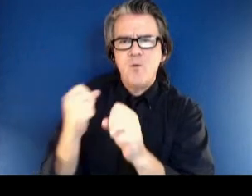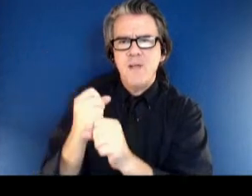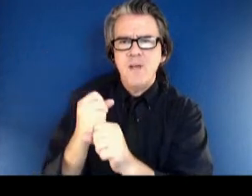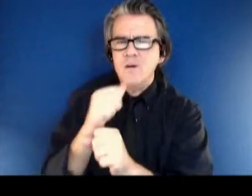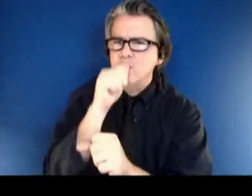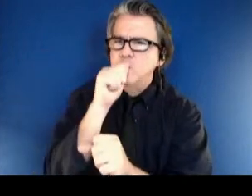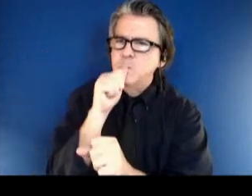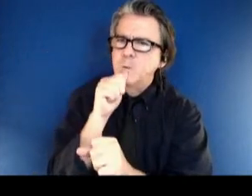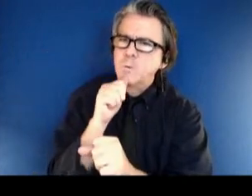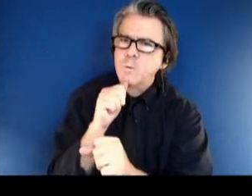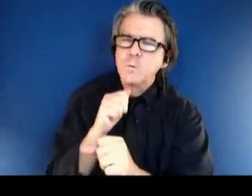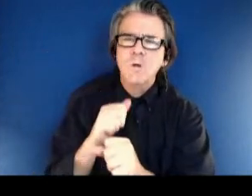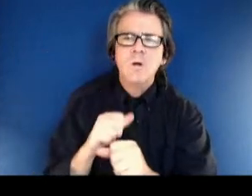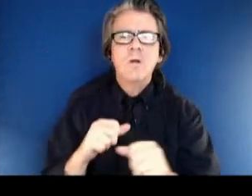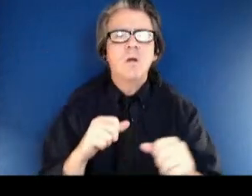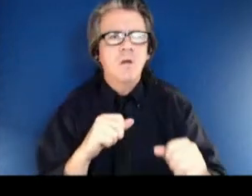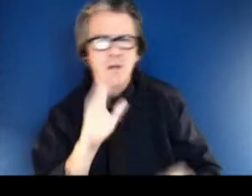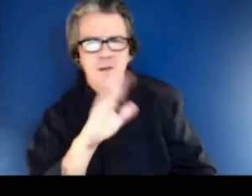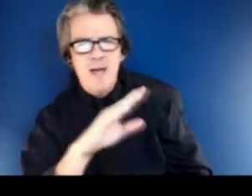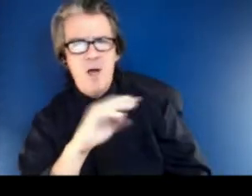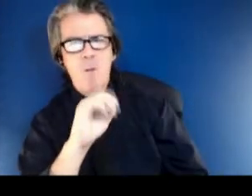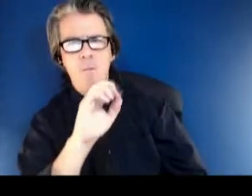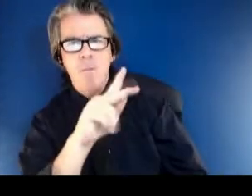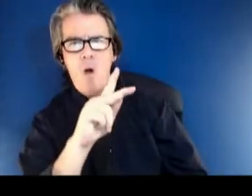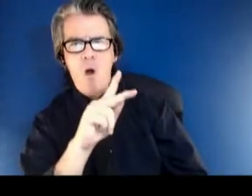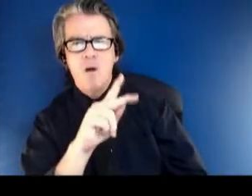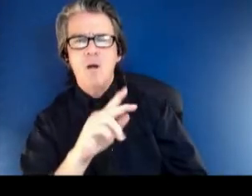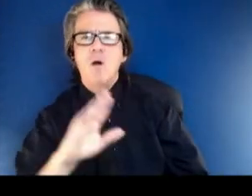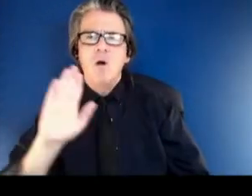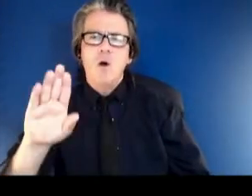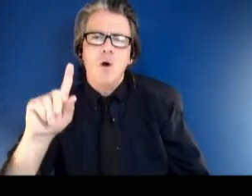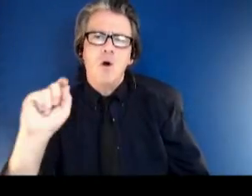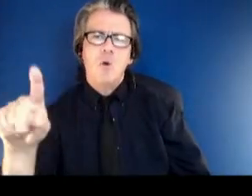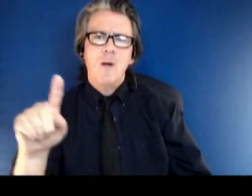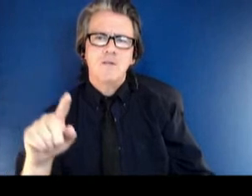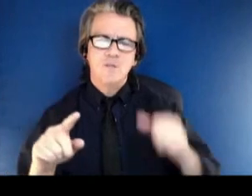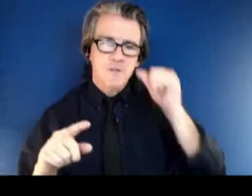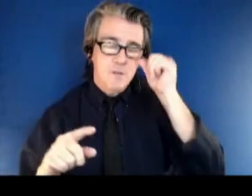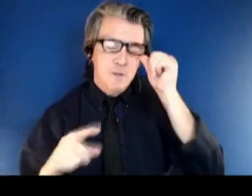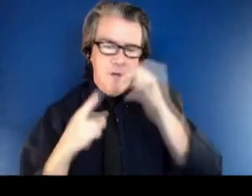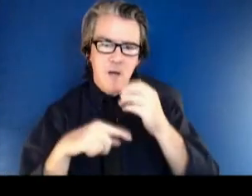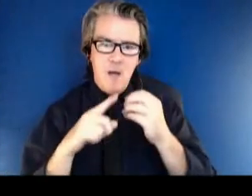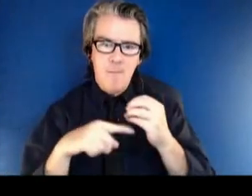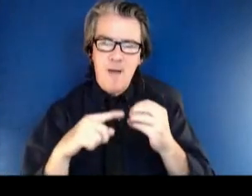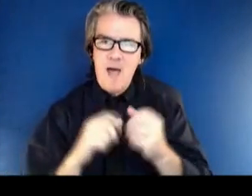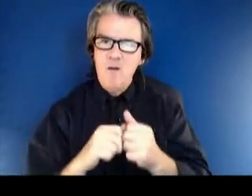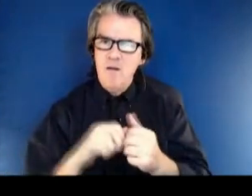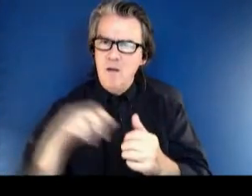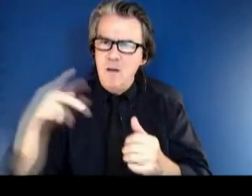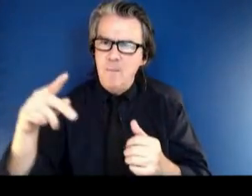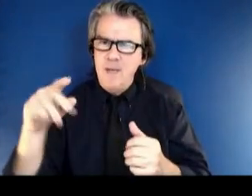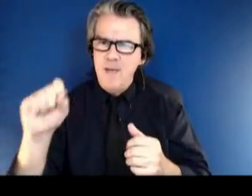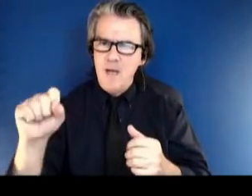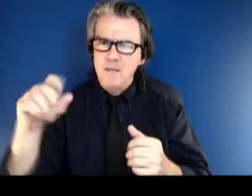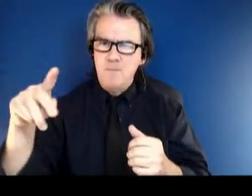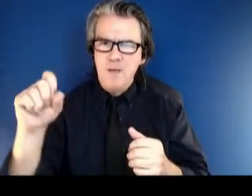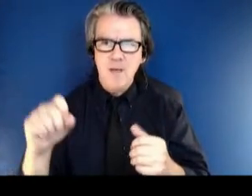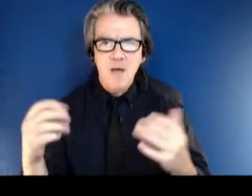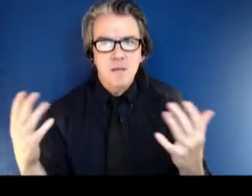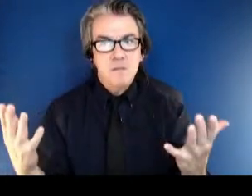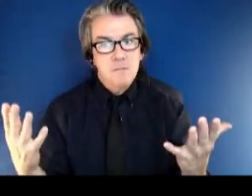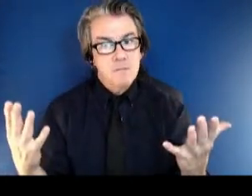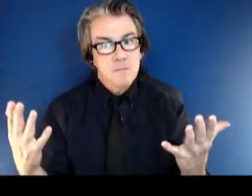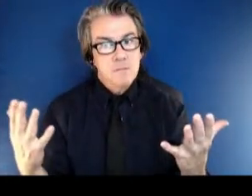these events smaller, shorter, and smarter. I think the question is really around how much longer do we expect to use this as a tool of